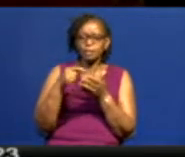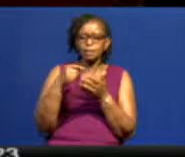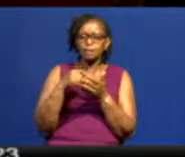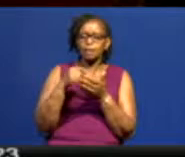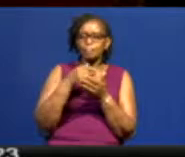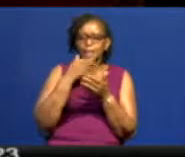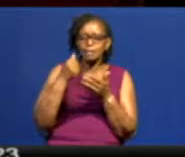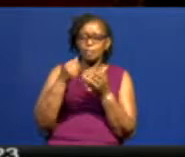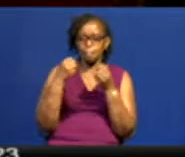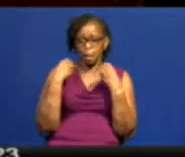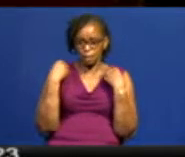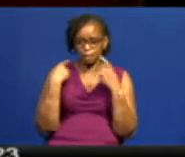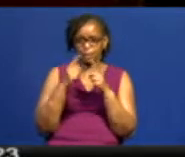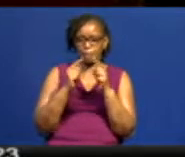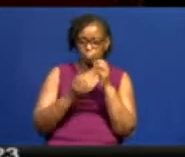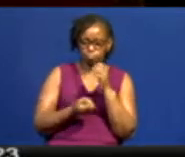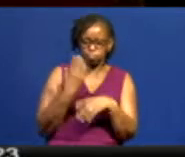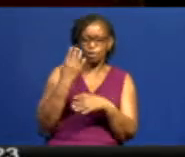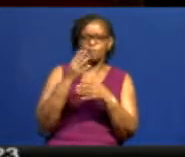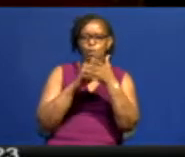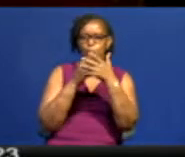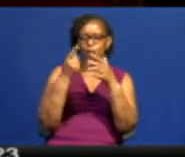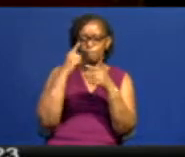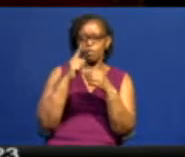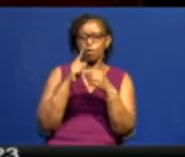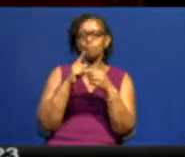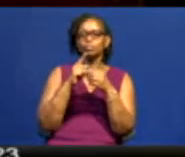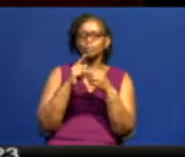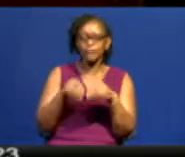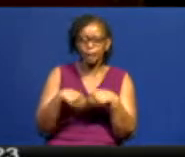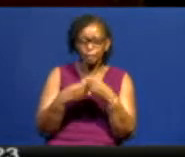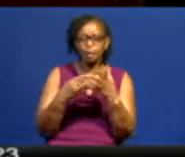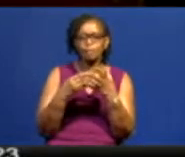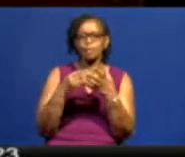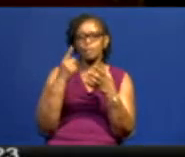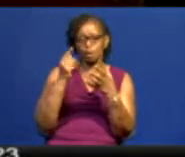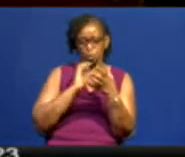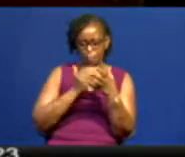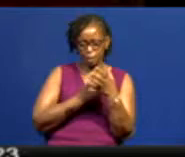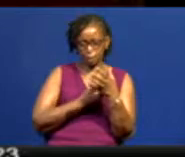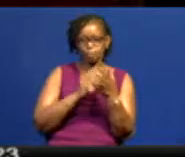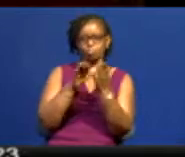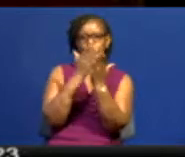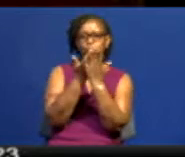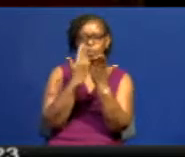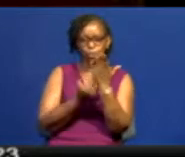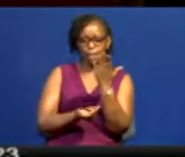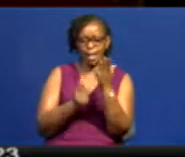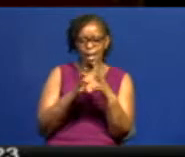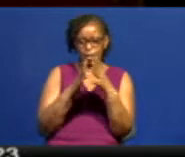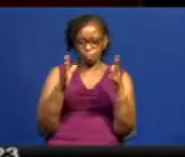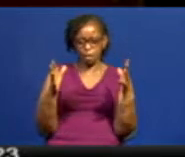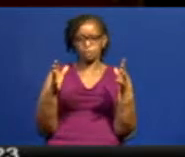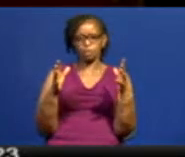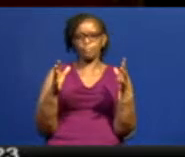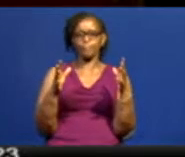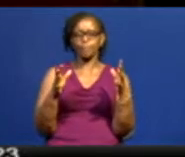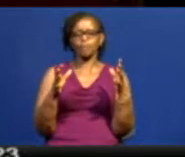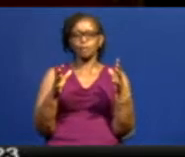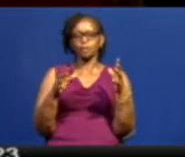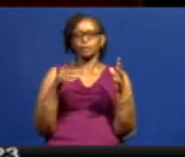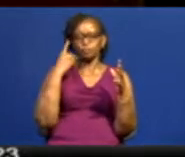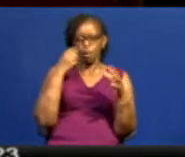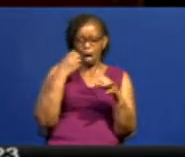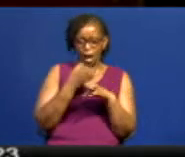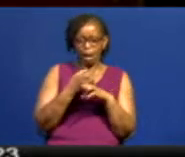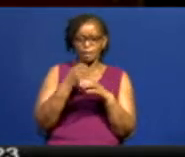administration, and developing a framework for granting incentives. The committee, Honorable Speaker, proposes the expansion of the scope of the hard-to-tax